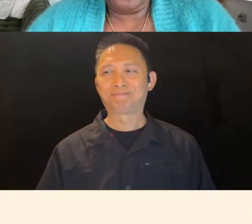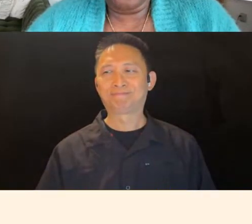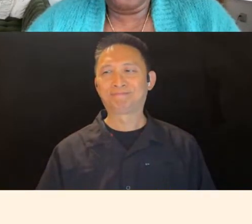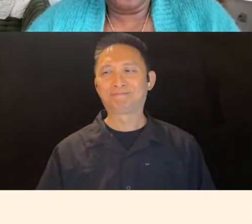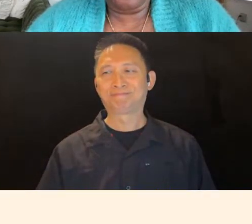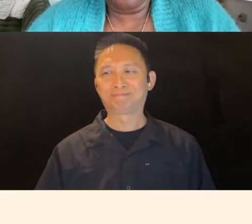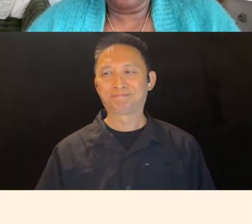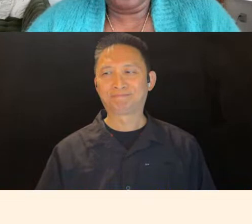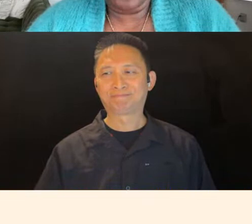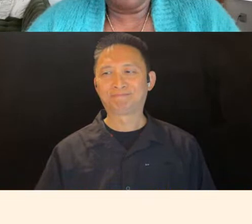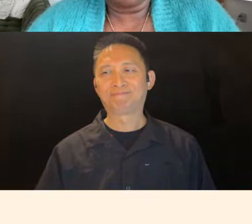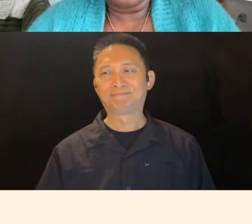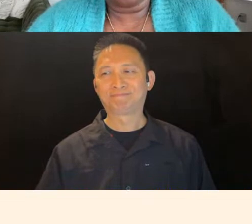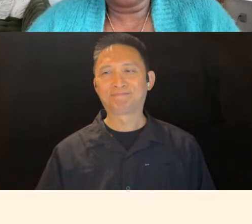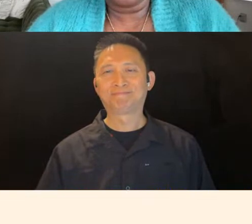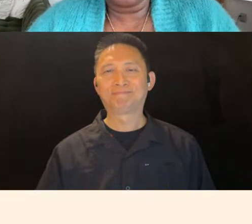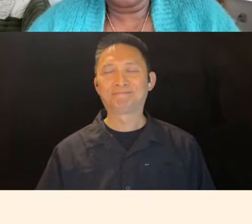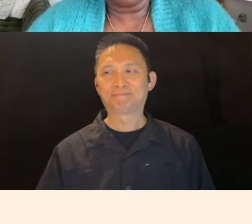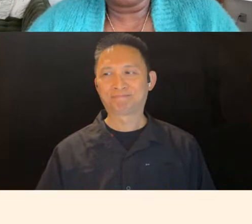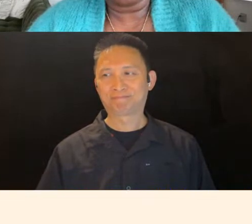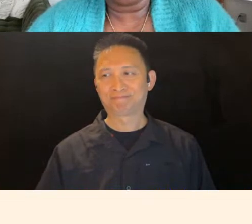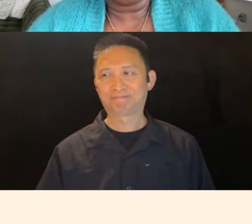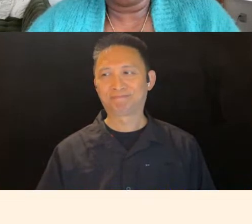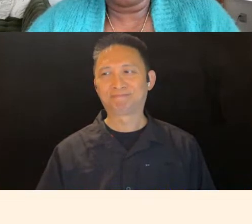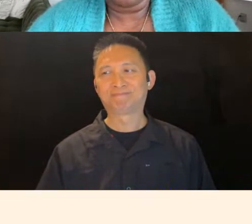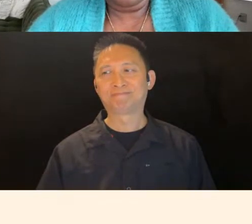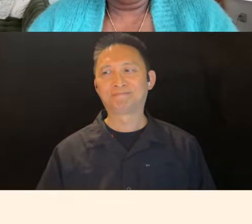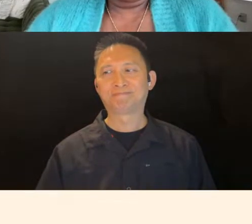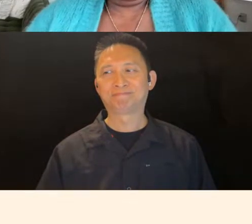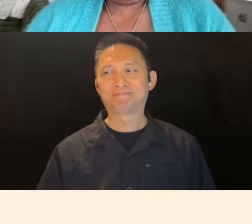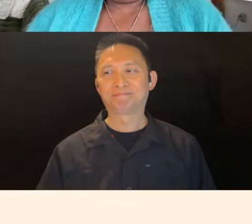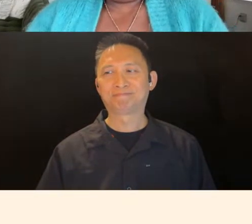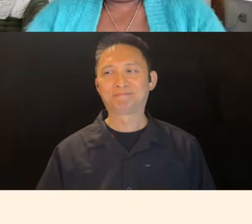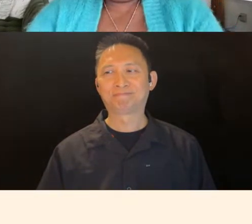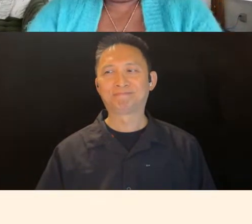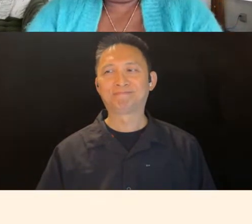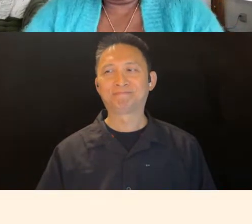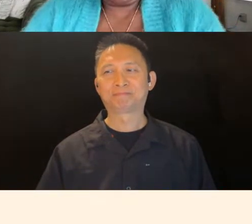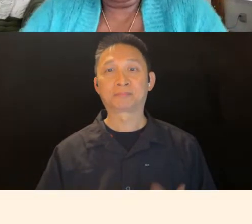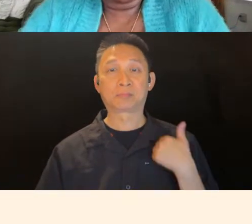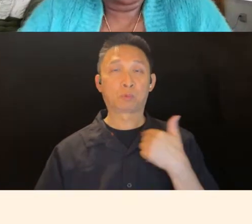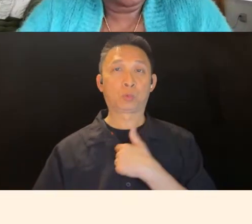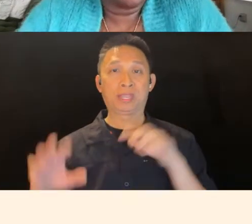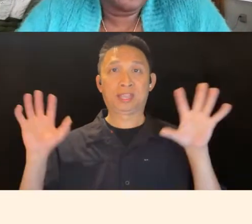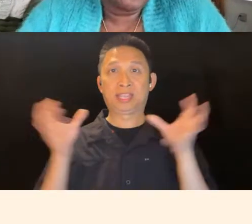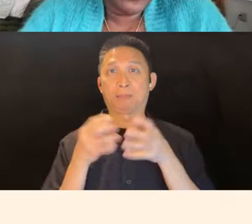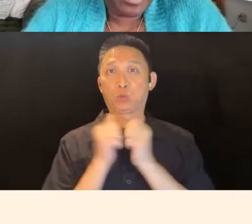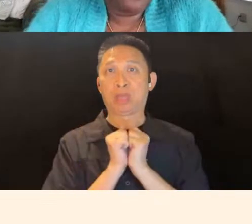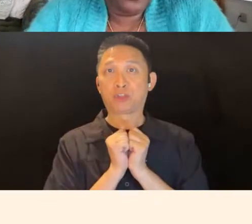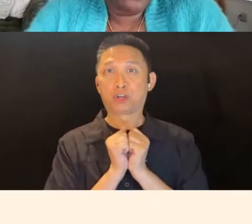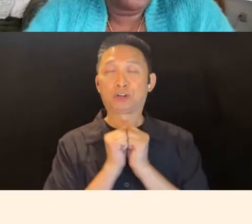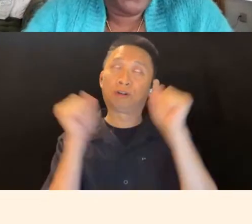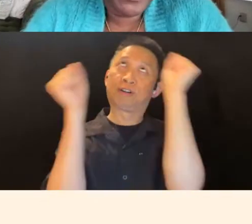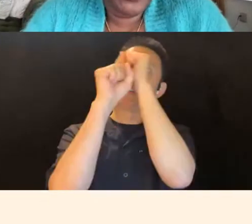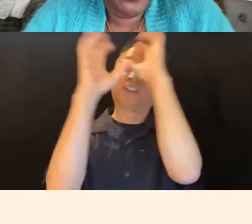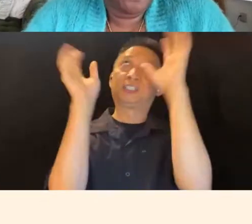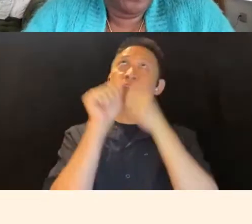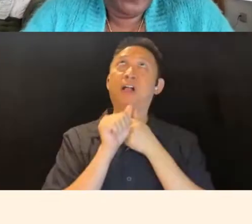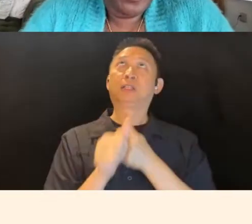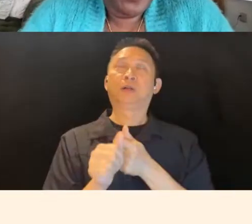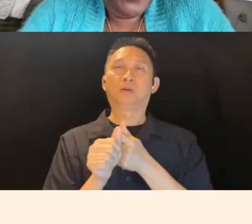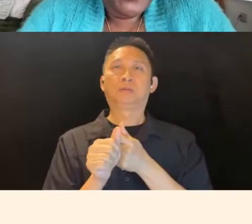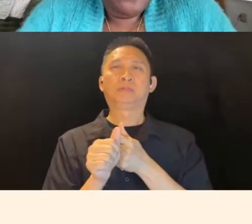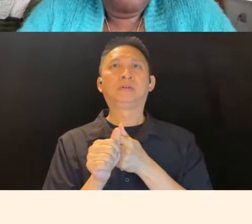once we congealed into a vision, we had to start to build out our